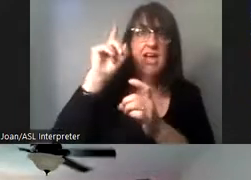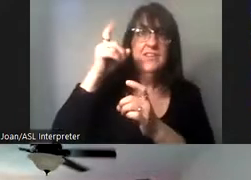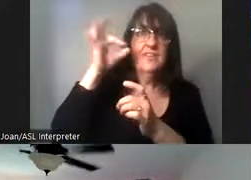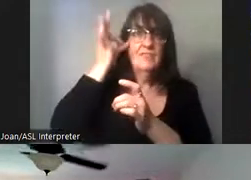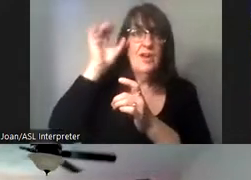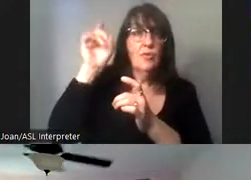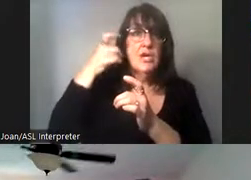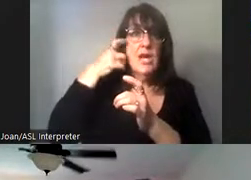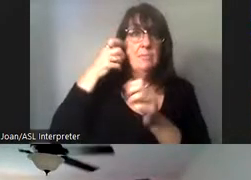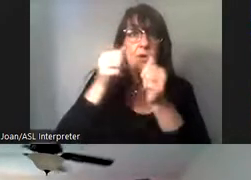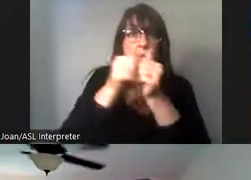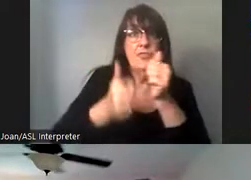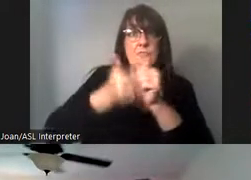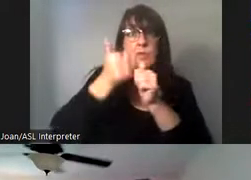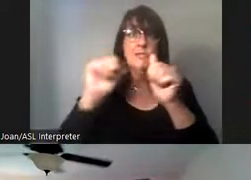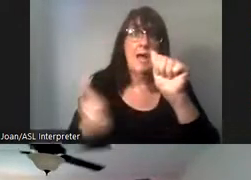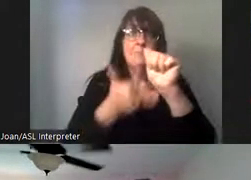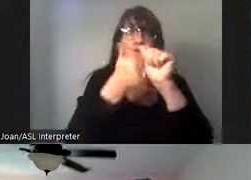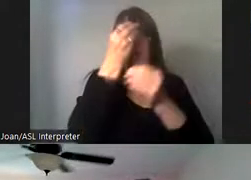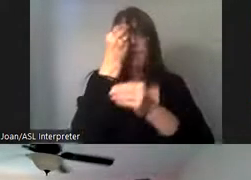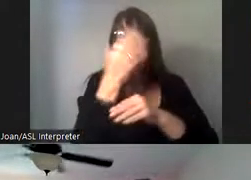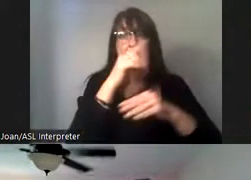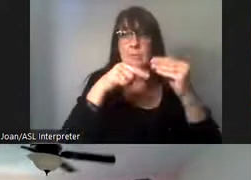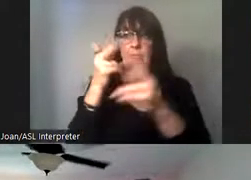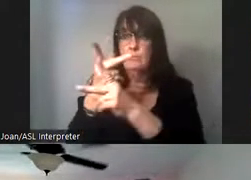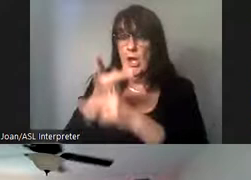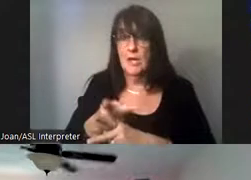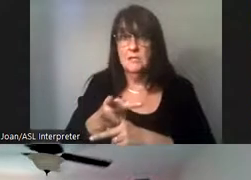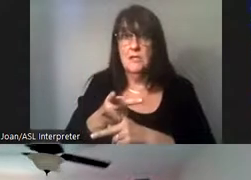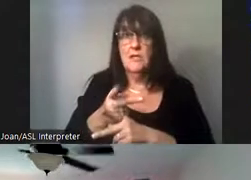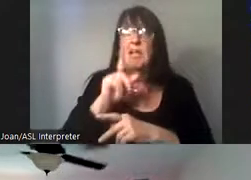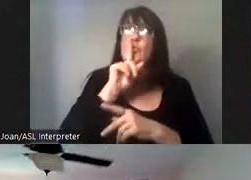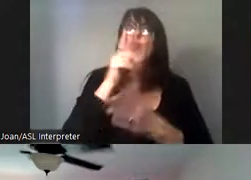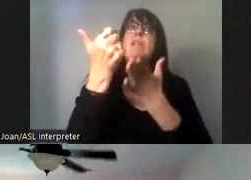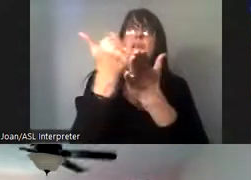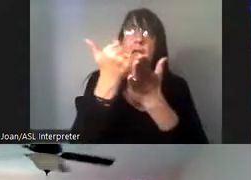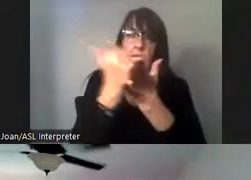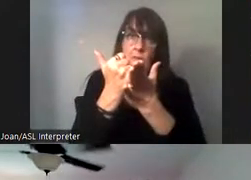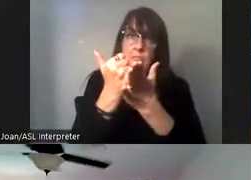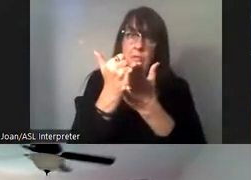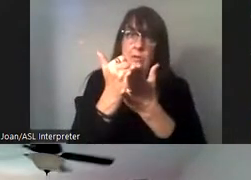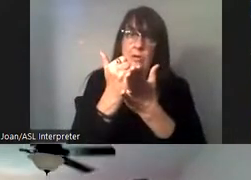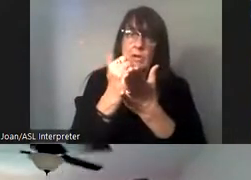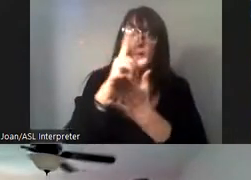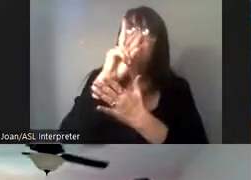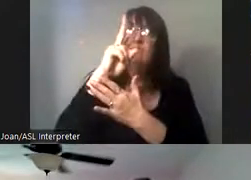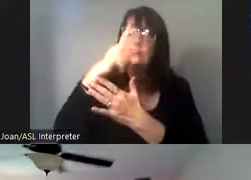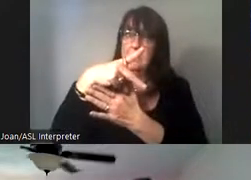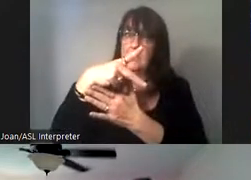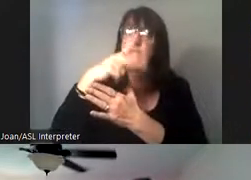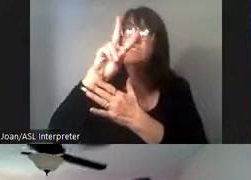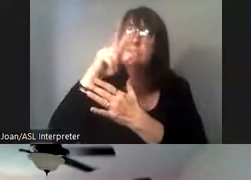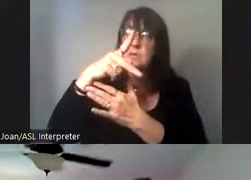large with the most up-to-date information about their products would be very helpful. And the VPP, Verified Product